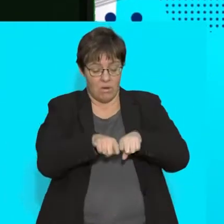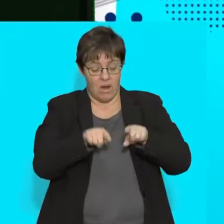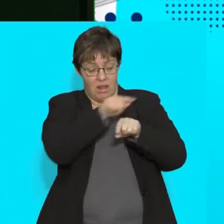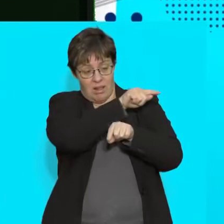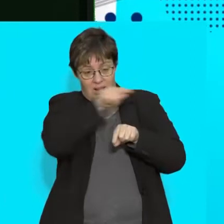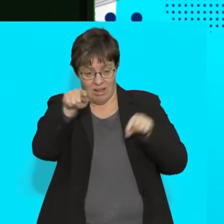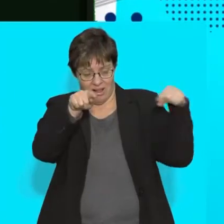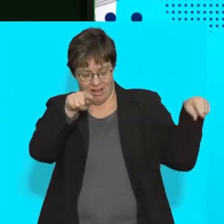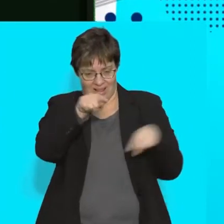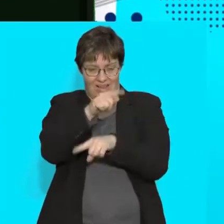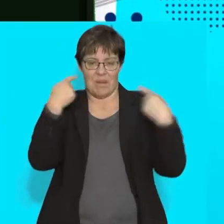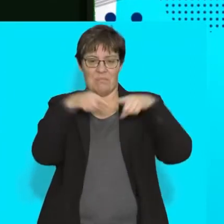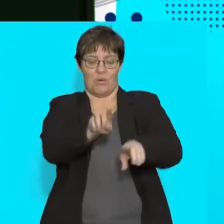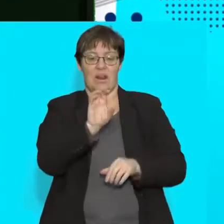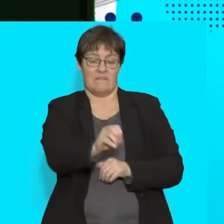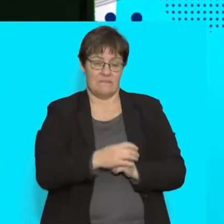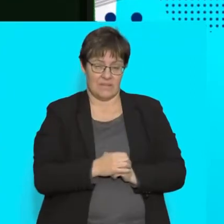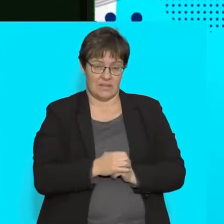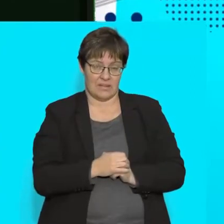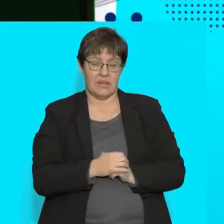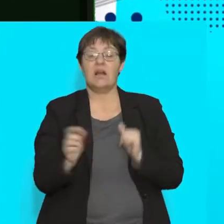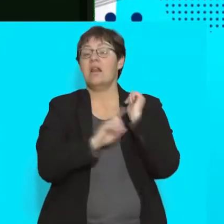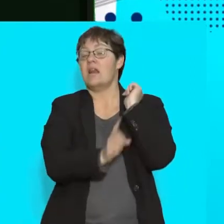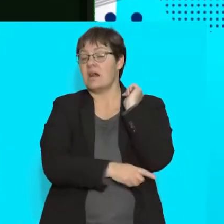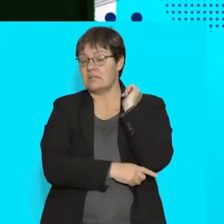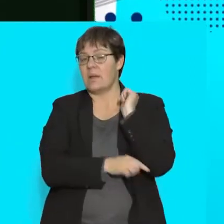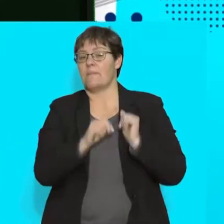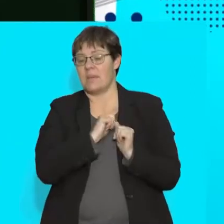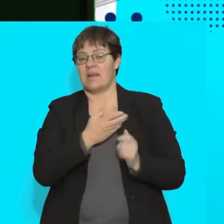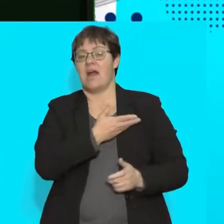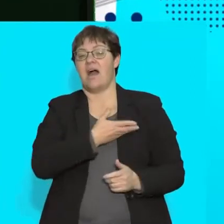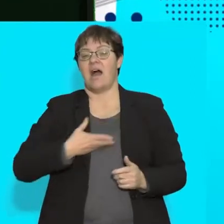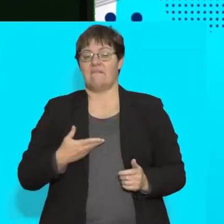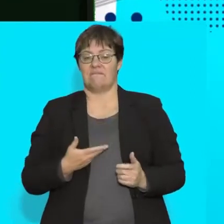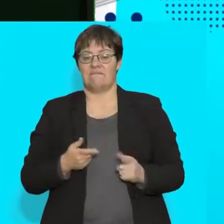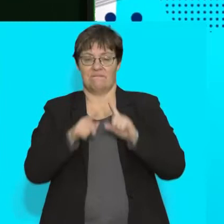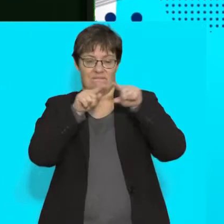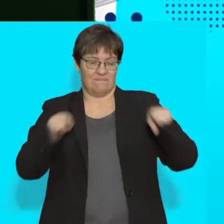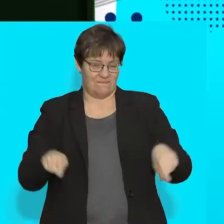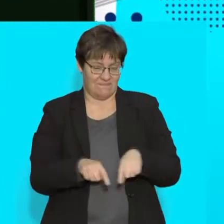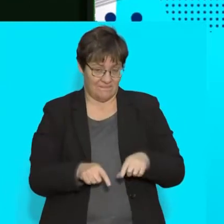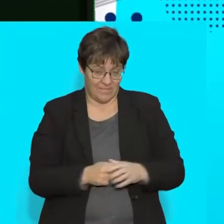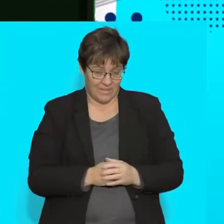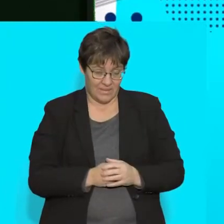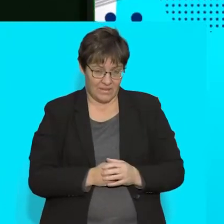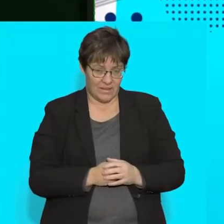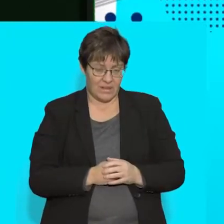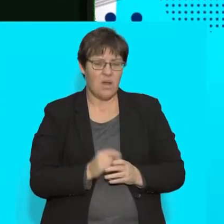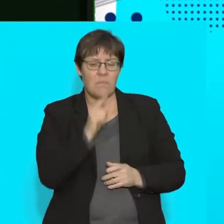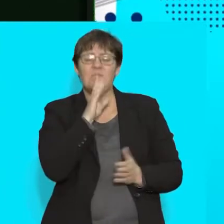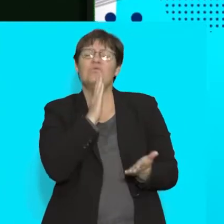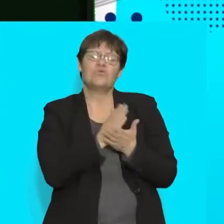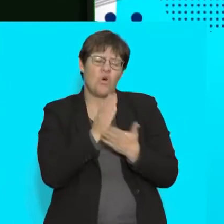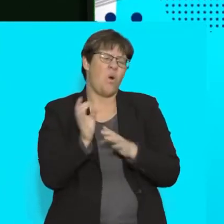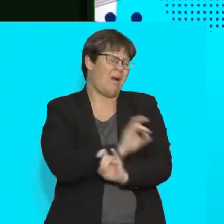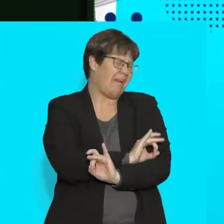to the third side of the triangle, and then lastly, it becomes half the side of the triangle. So that's what you please need